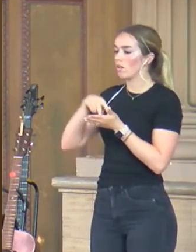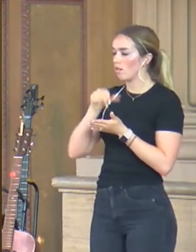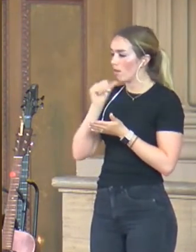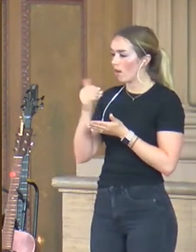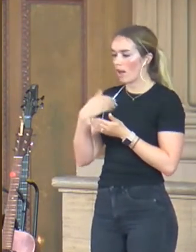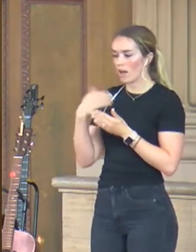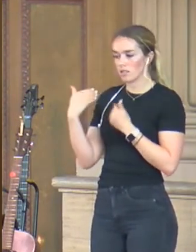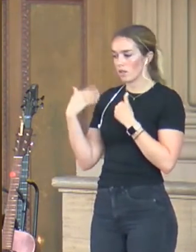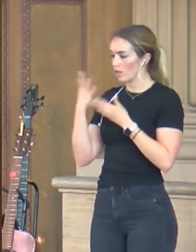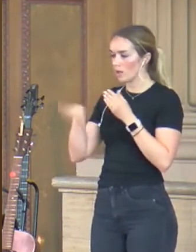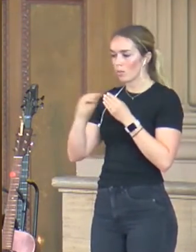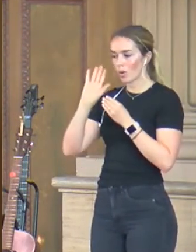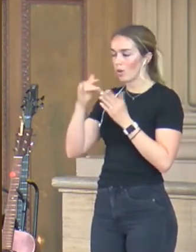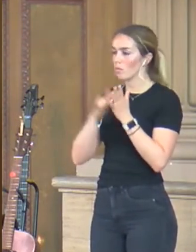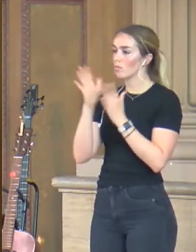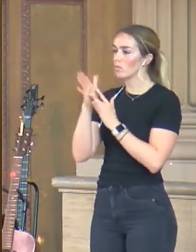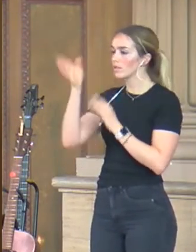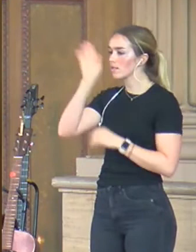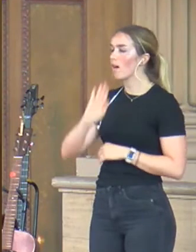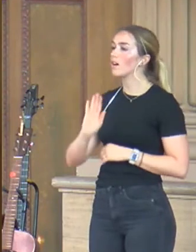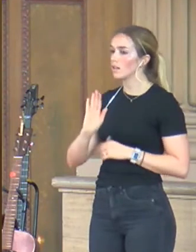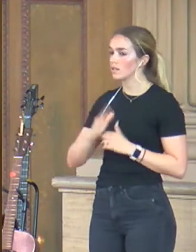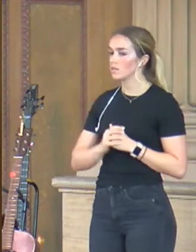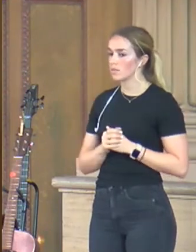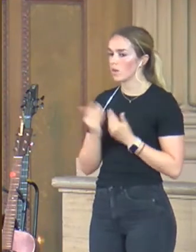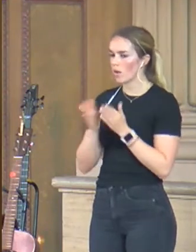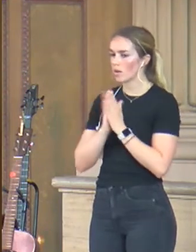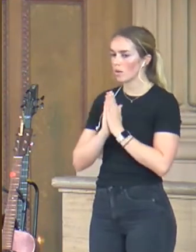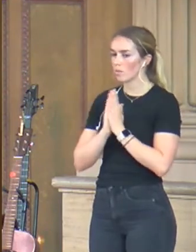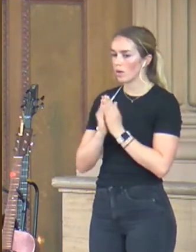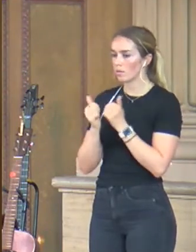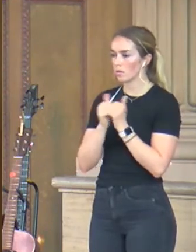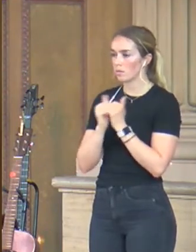and you'll praise him. So let's pray.